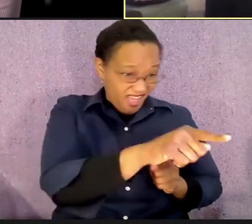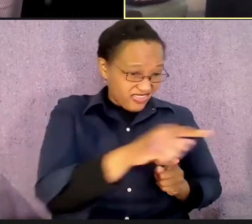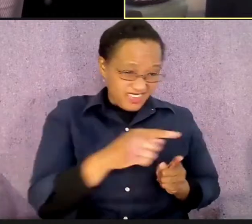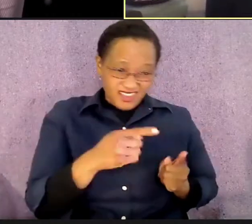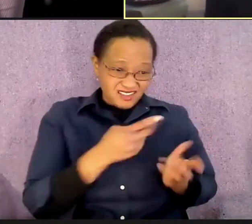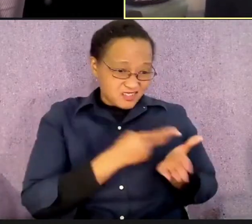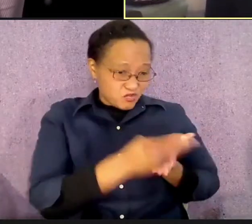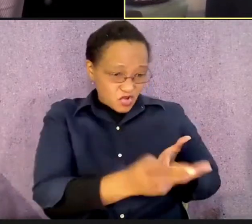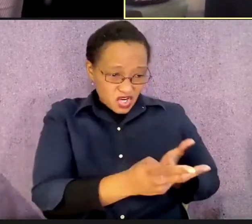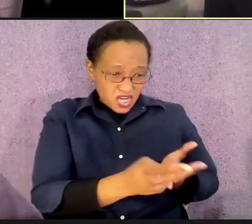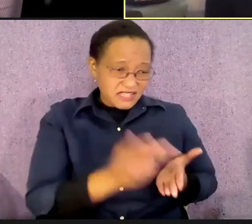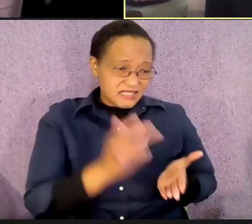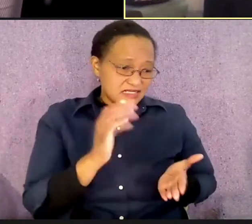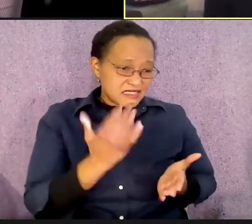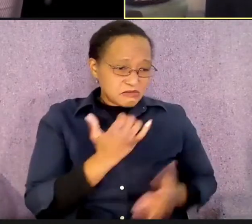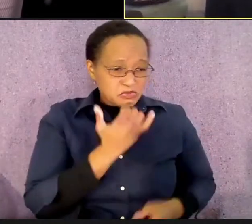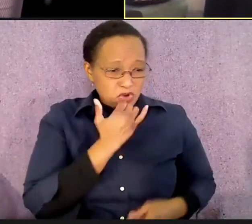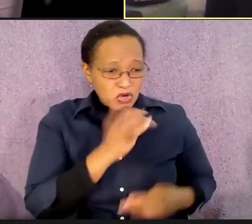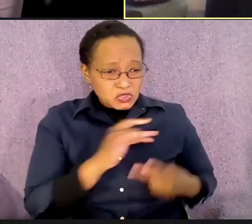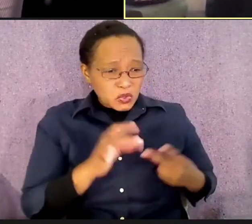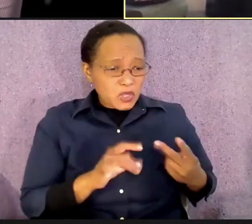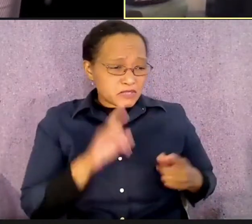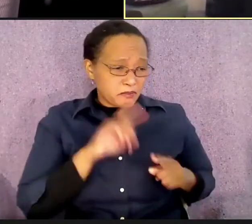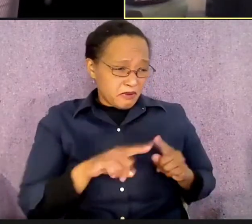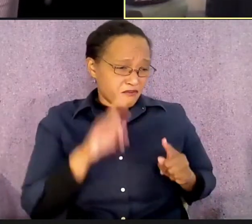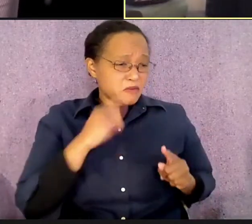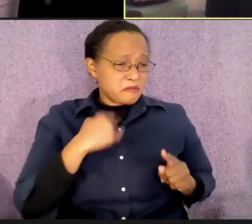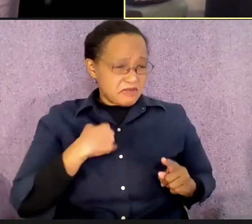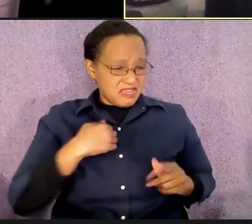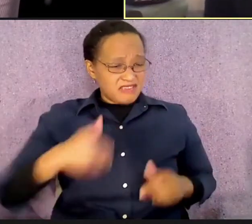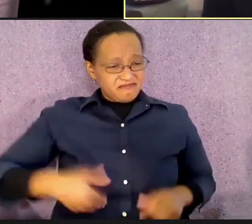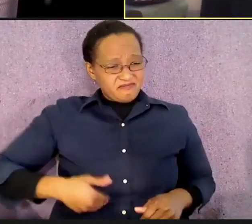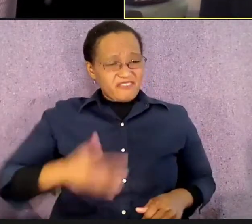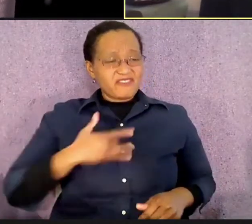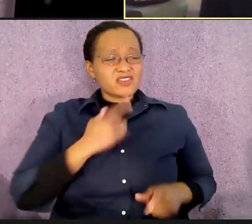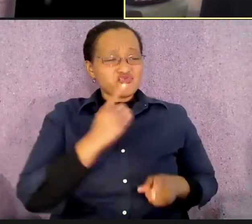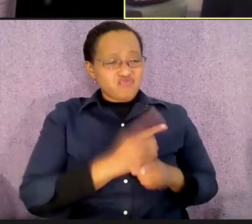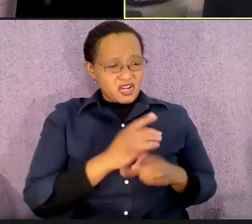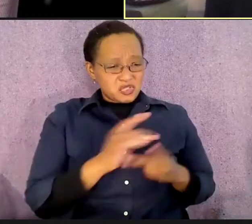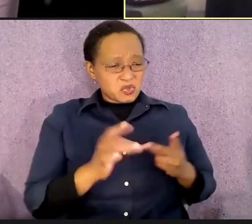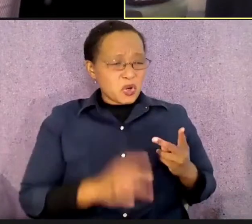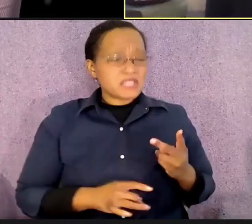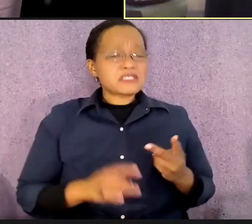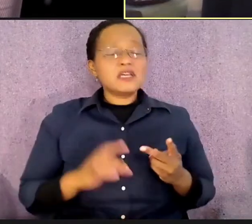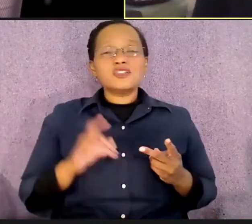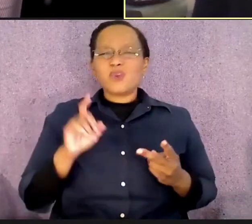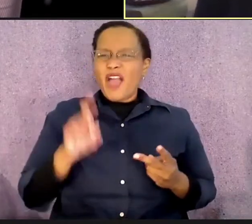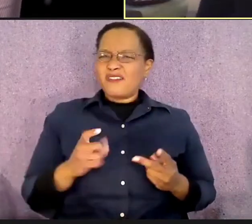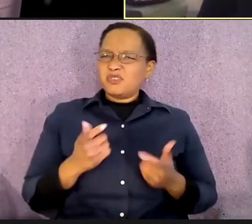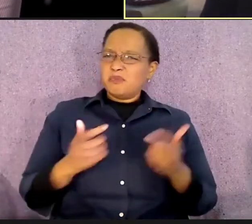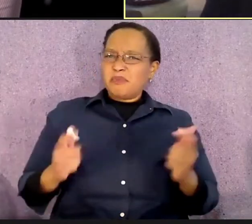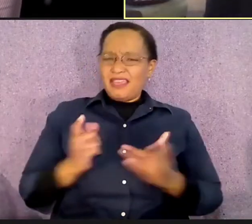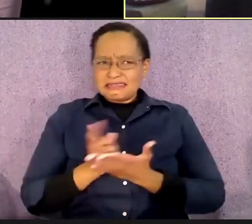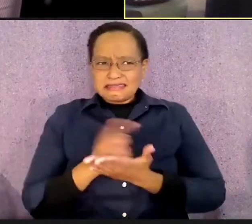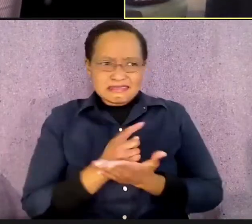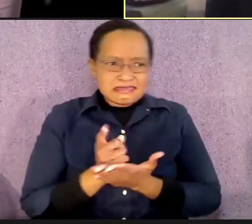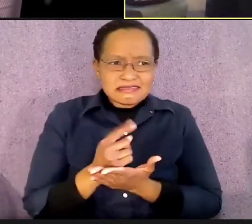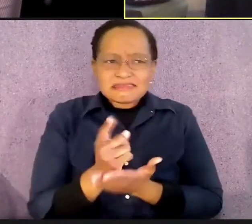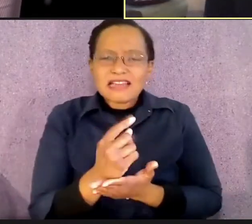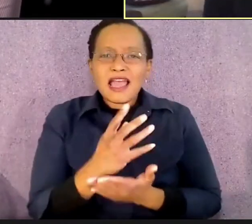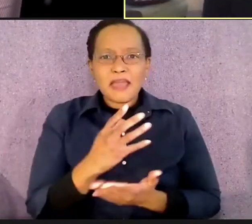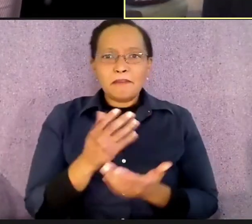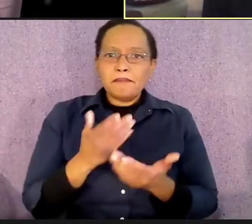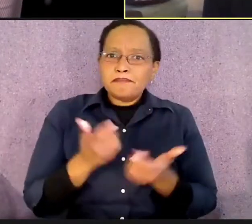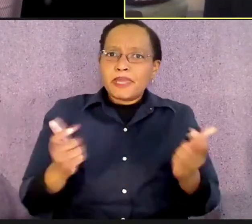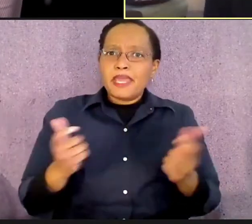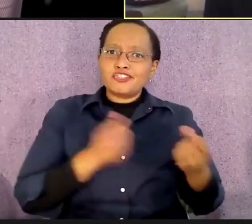know it for me, it feels like the right choice. So I'm going to do that. So I think it's about being your own biggest cheerleader and also your own harshest critic.